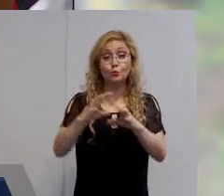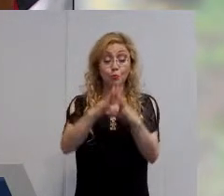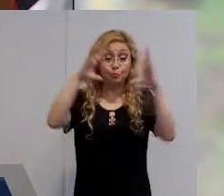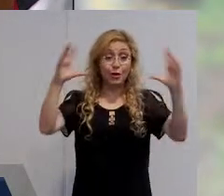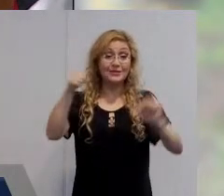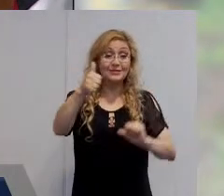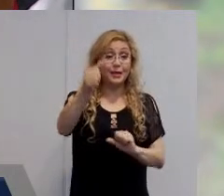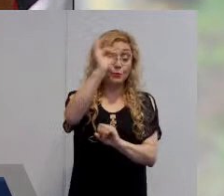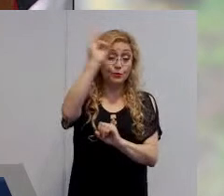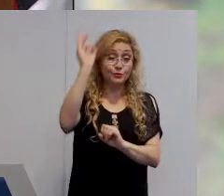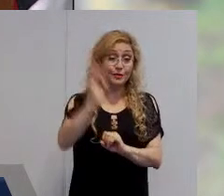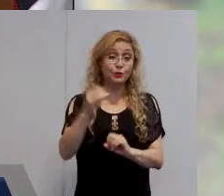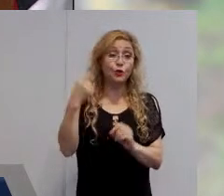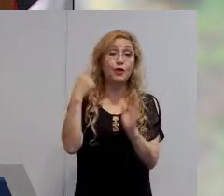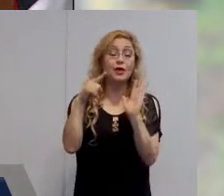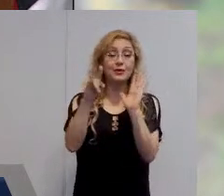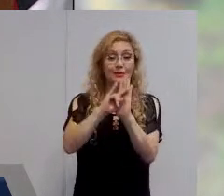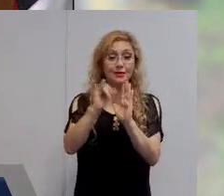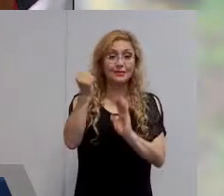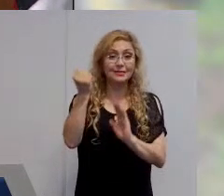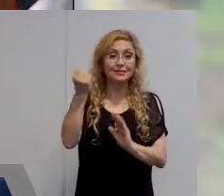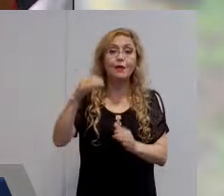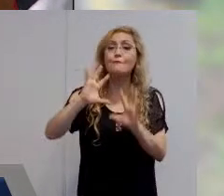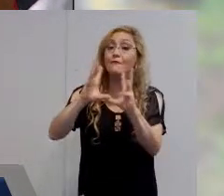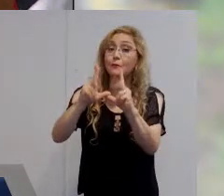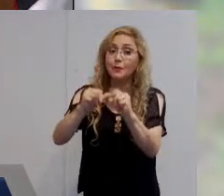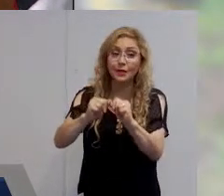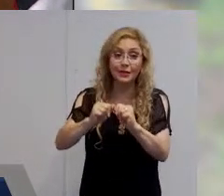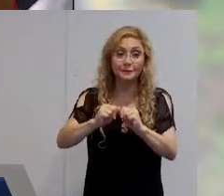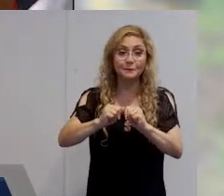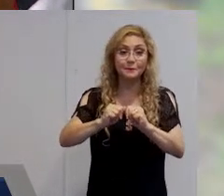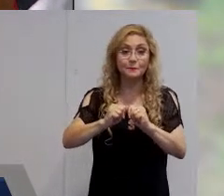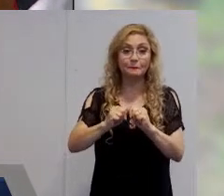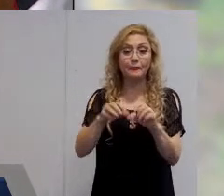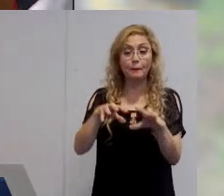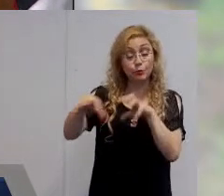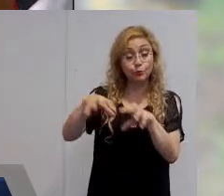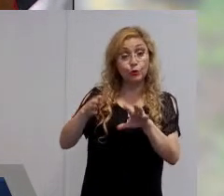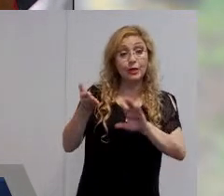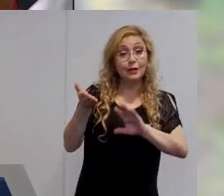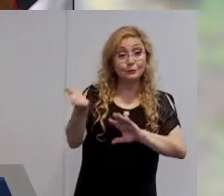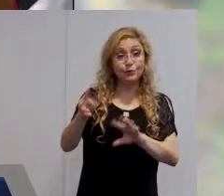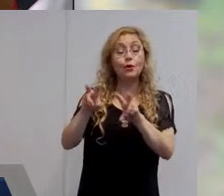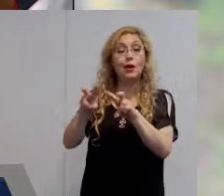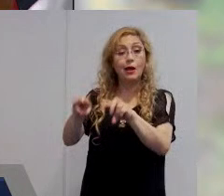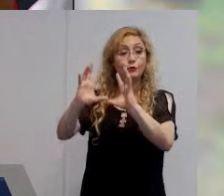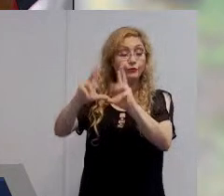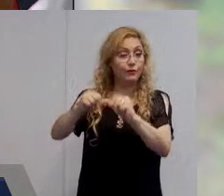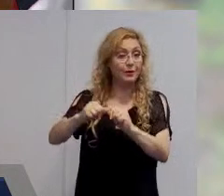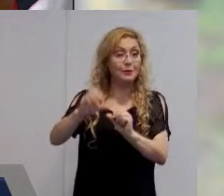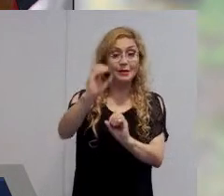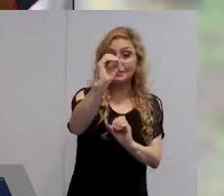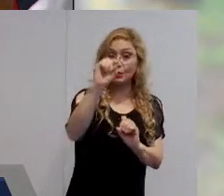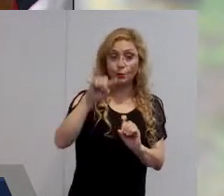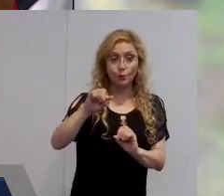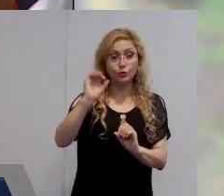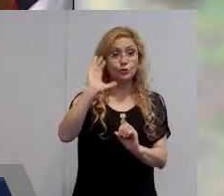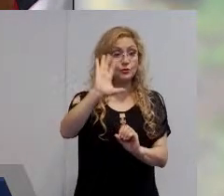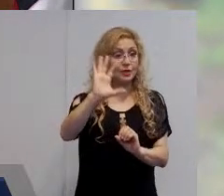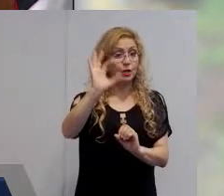11.5% and even 6% interest, whereas for family